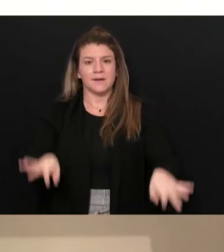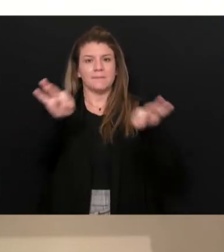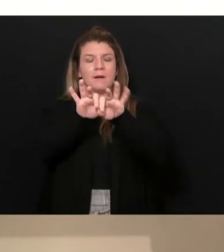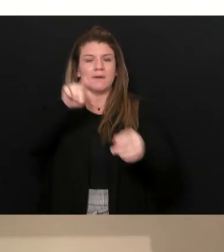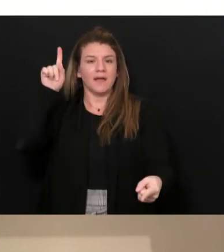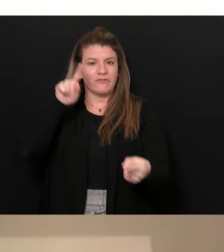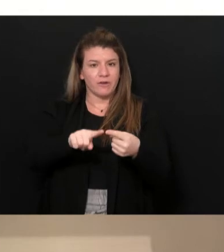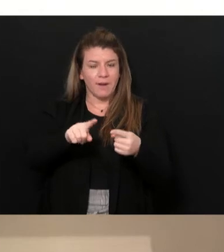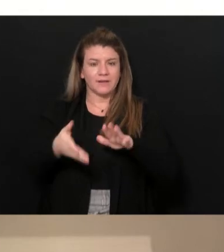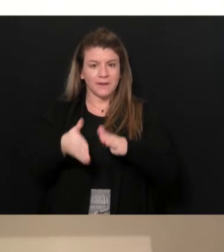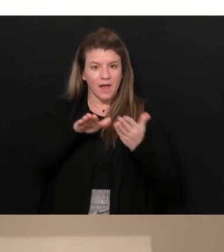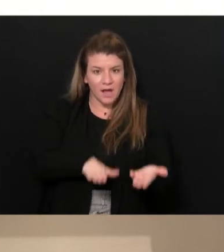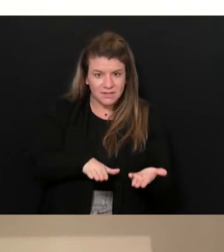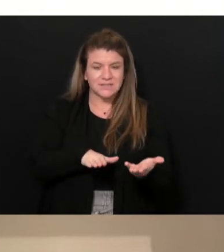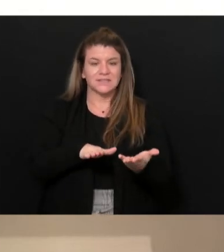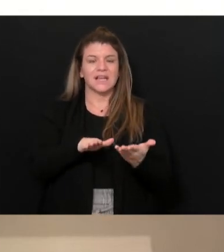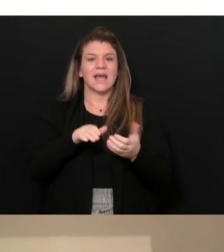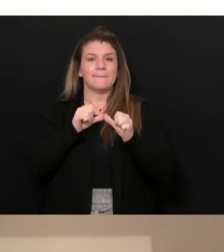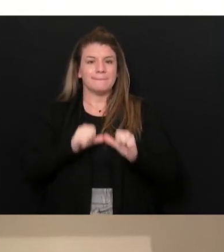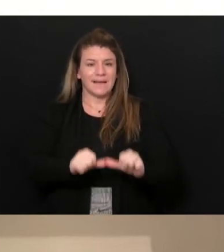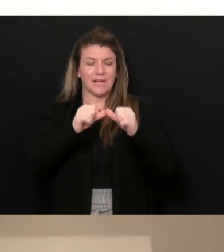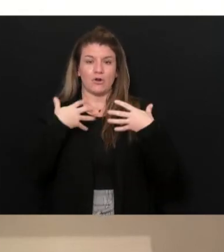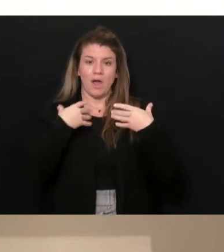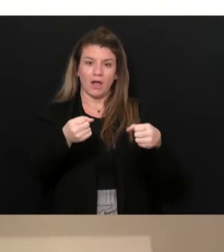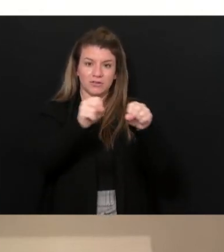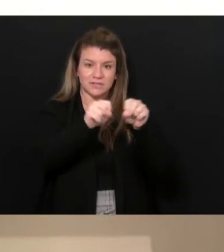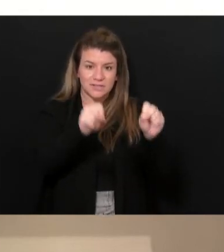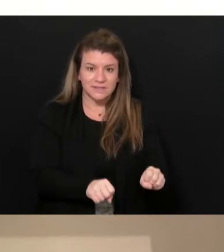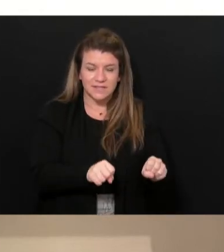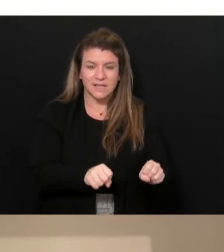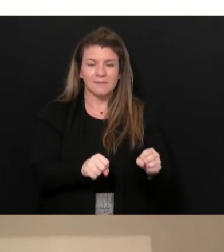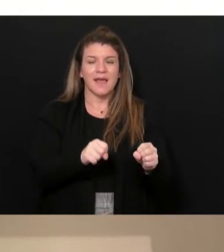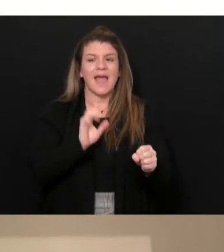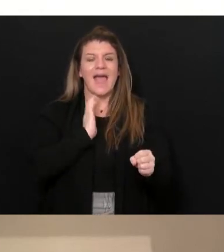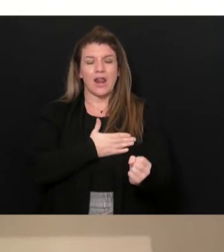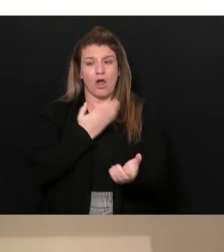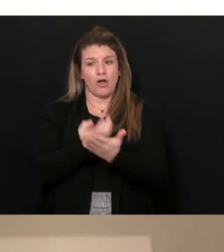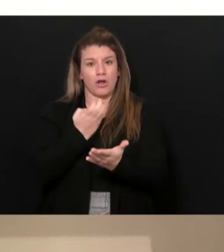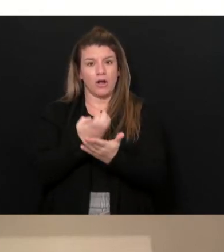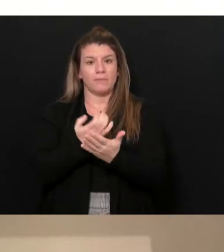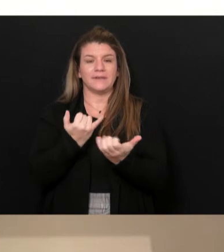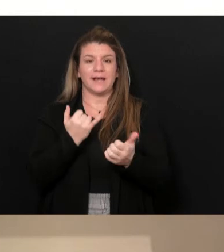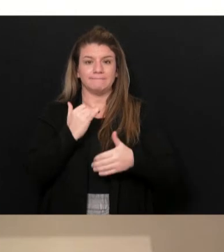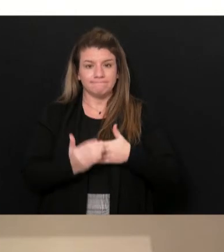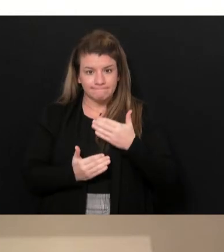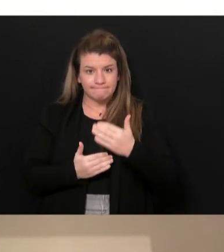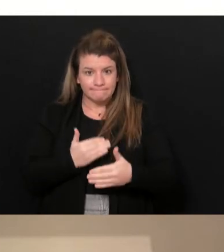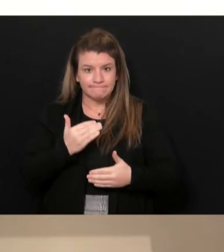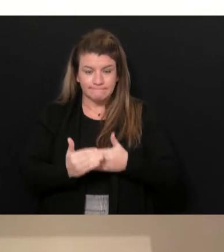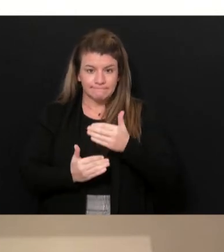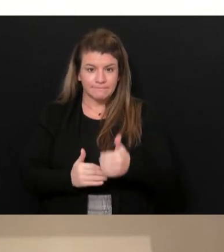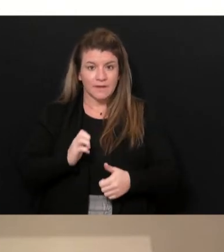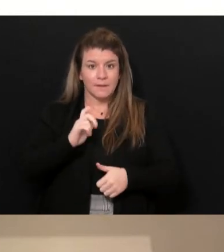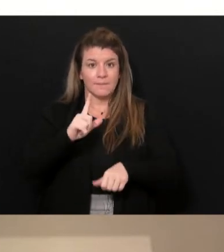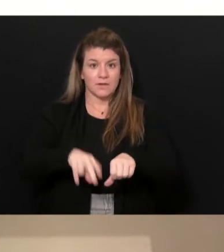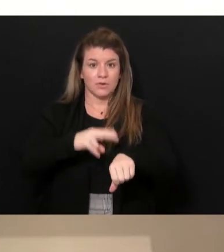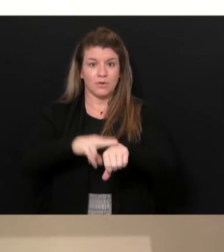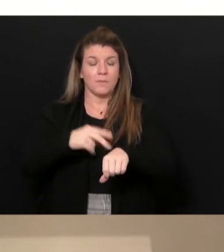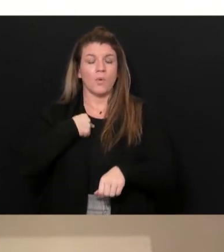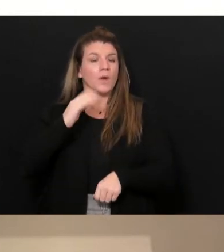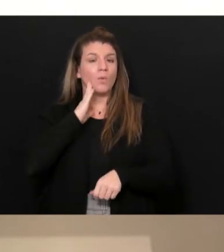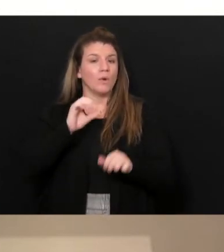loss of life, maintaining our health system, and getting our economy continuing to move forward. So we will continue to press